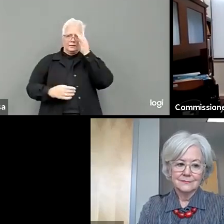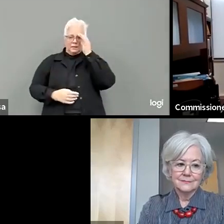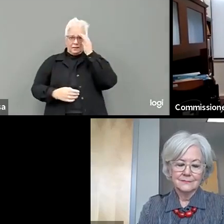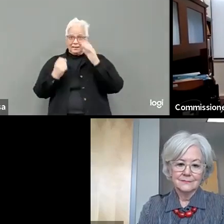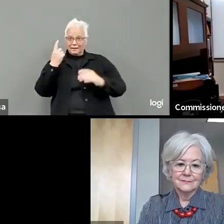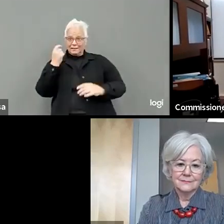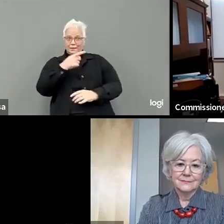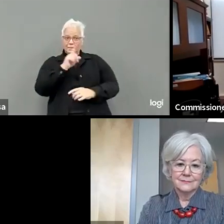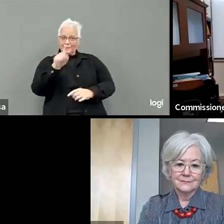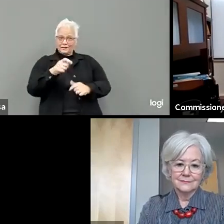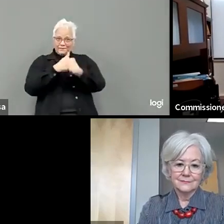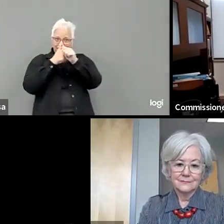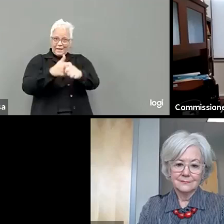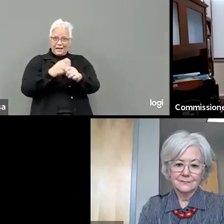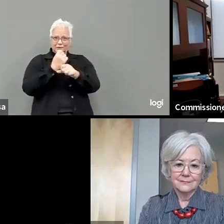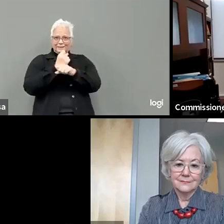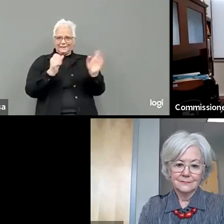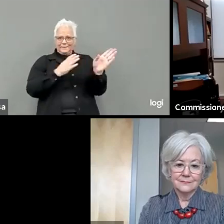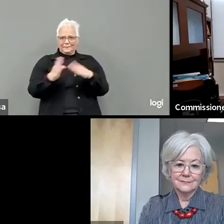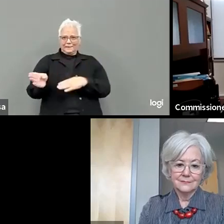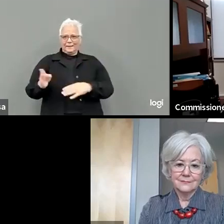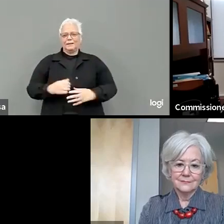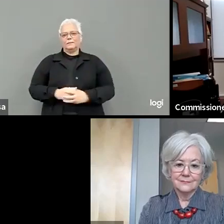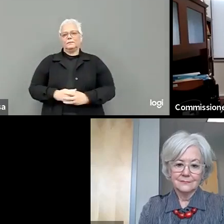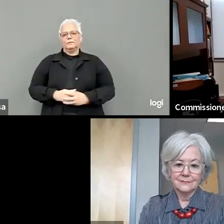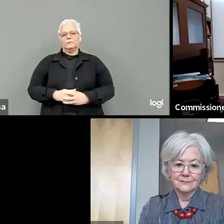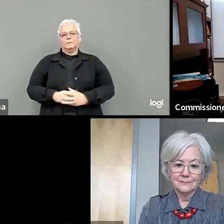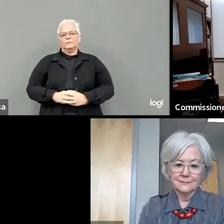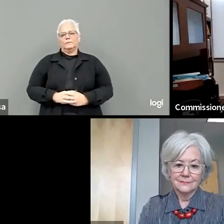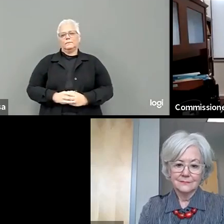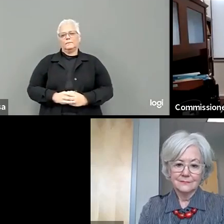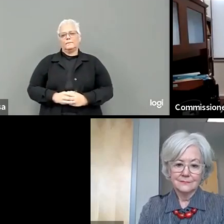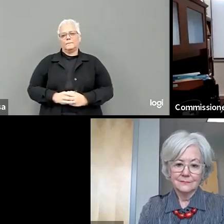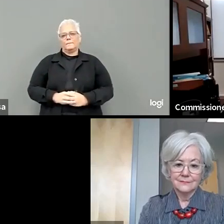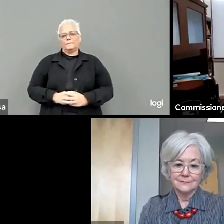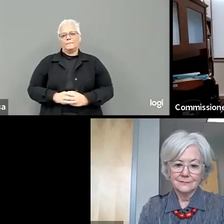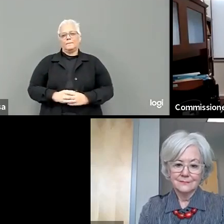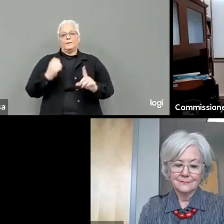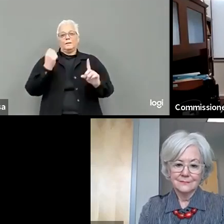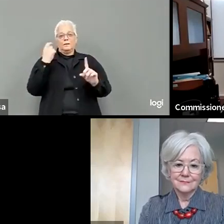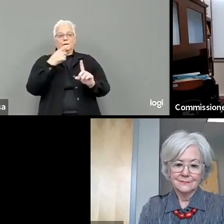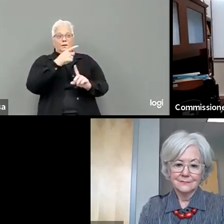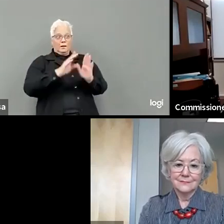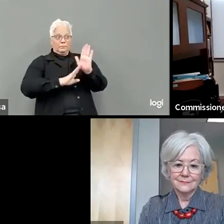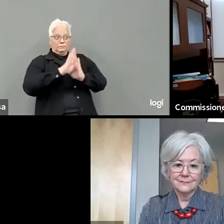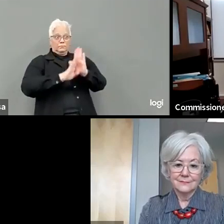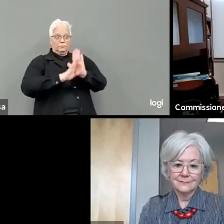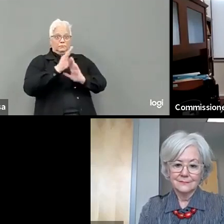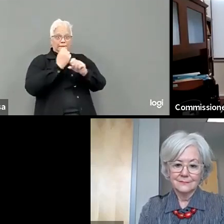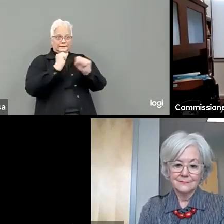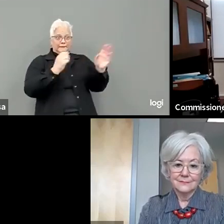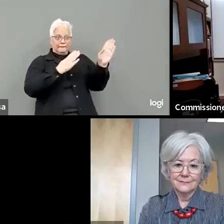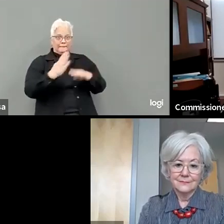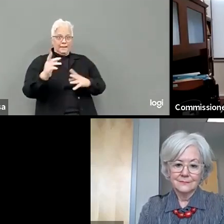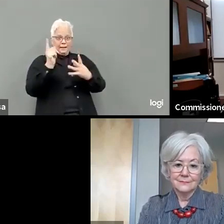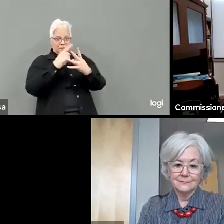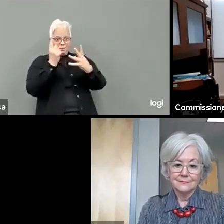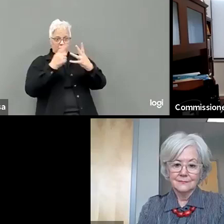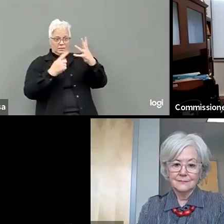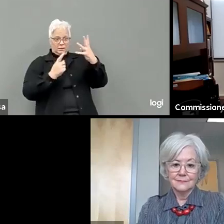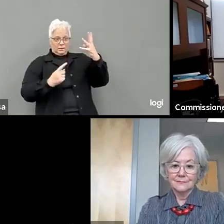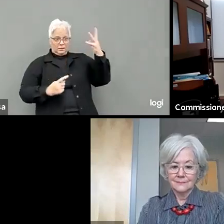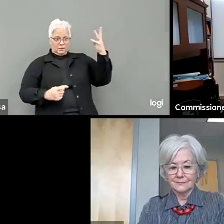very positive. So, you know, these plans do work. We really applaud Expo Square for the work that they've done. And we have other